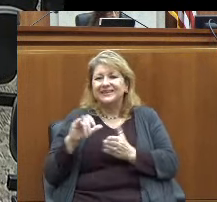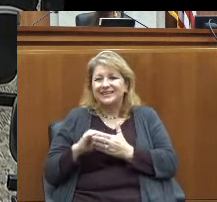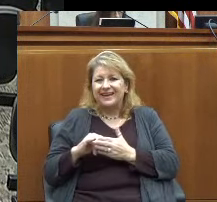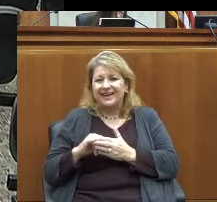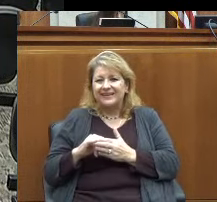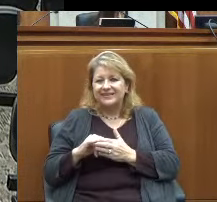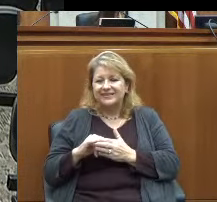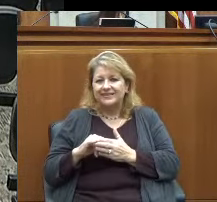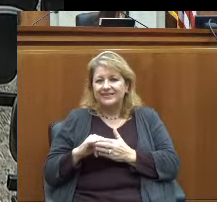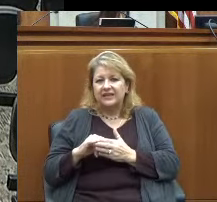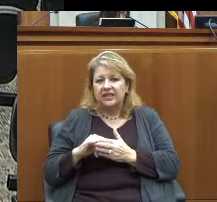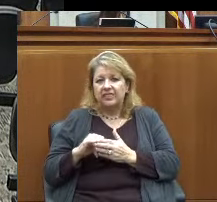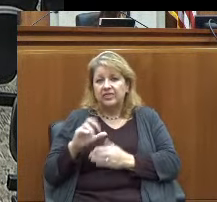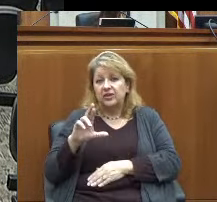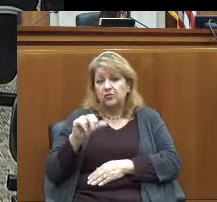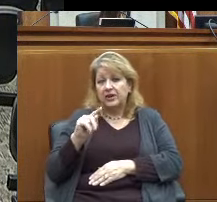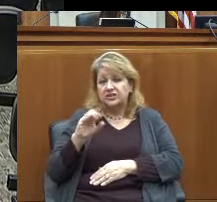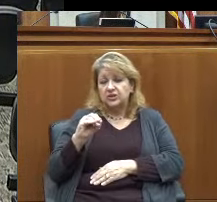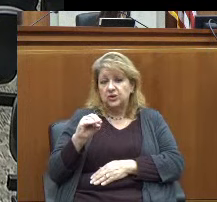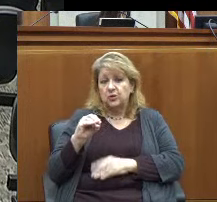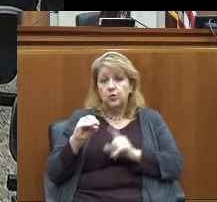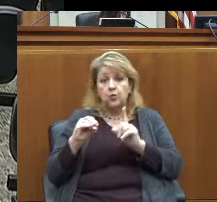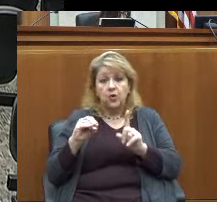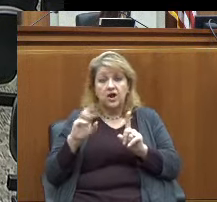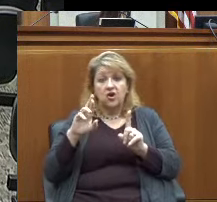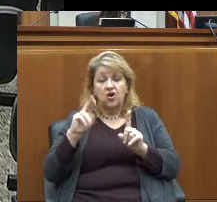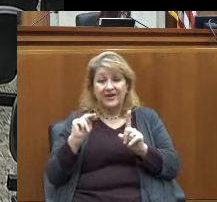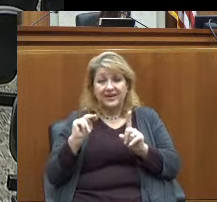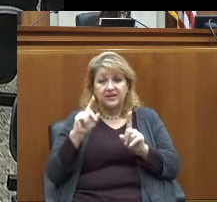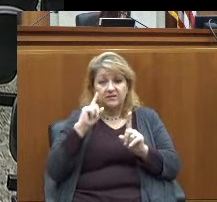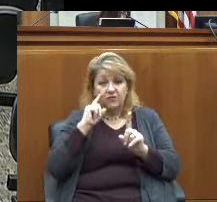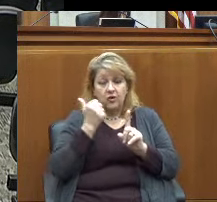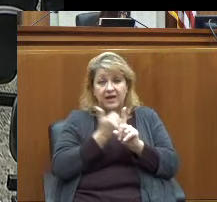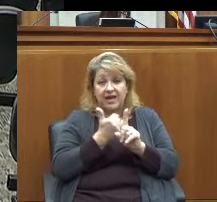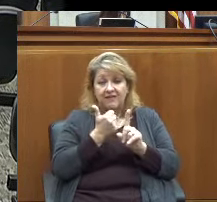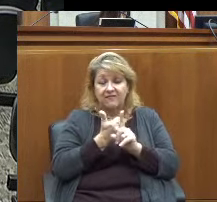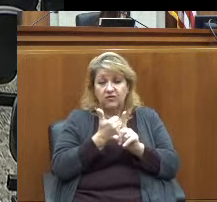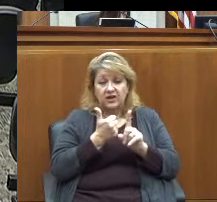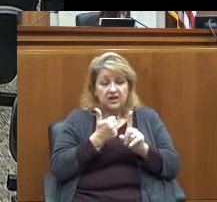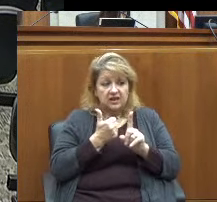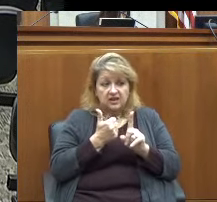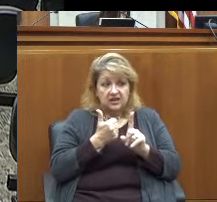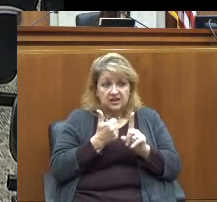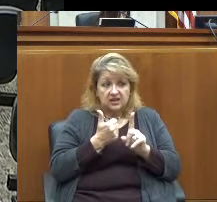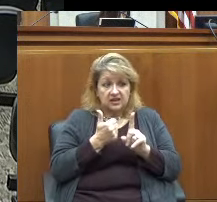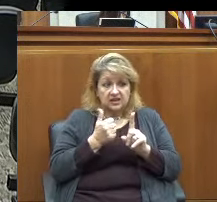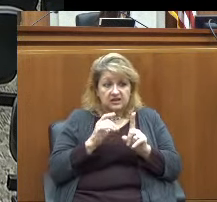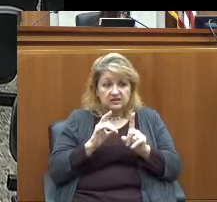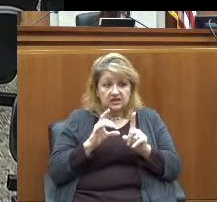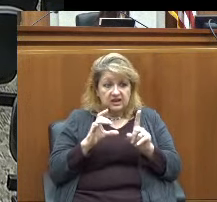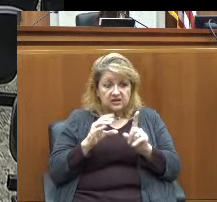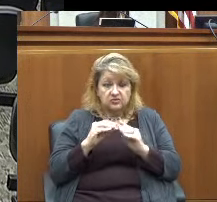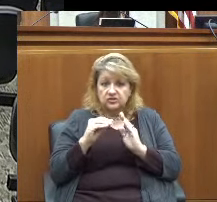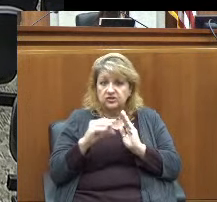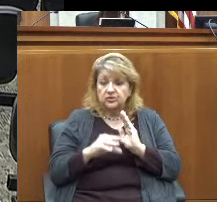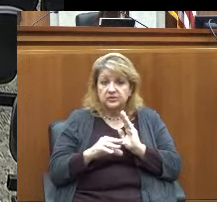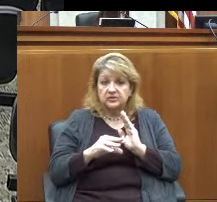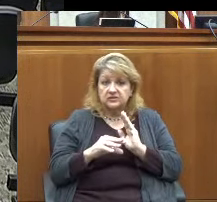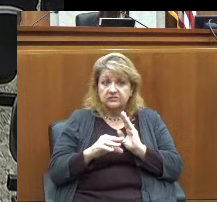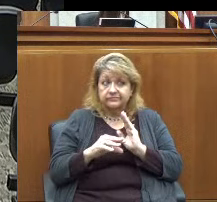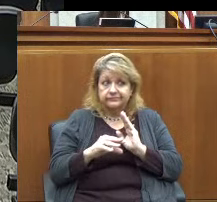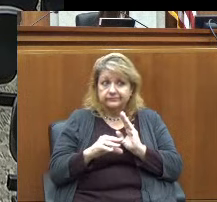that, the ratio of 1 RN per every 1,500 students still remained. So if a